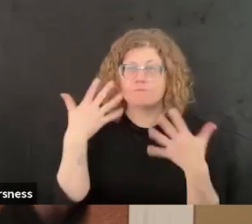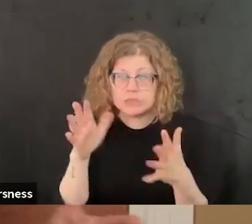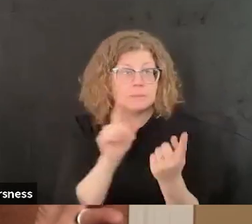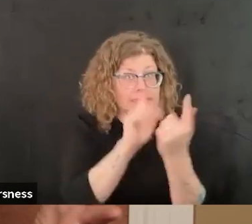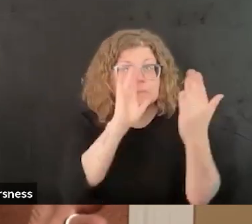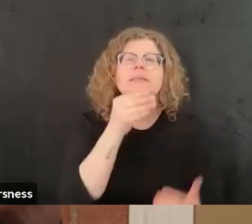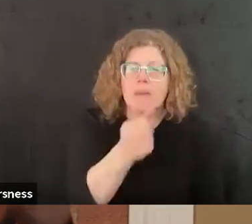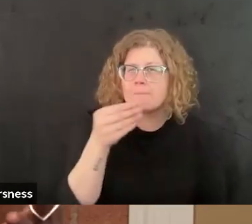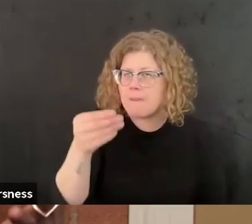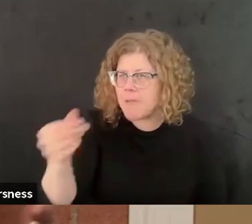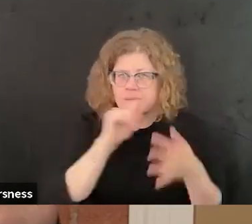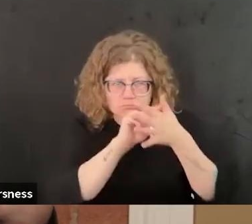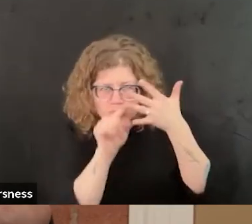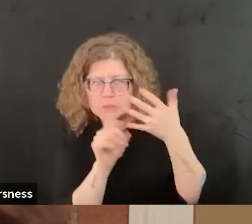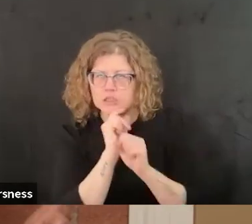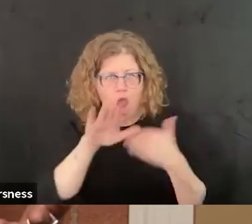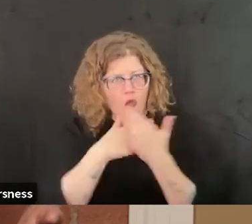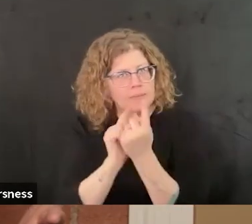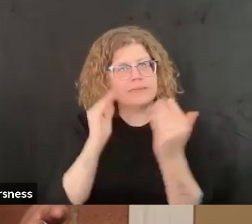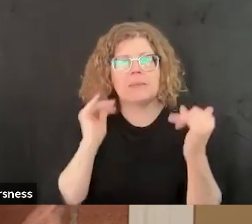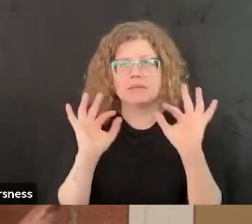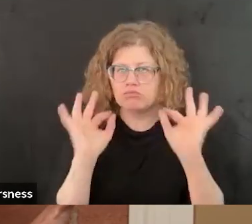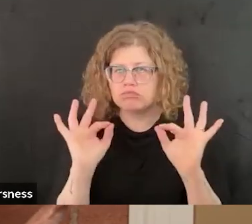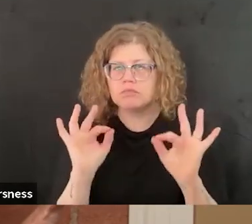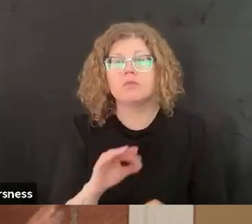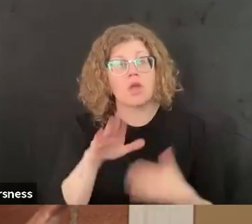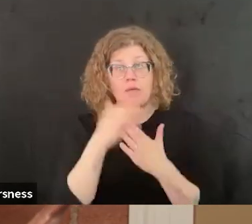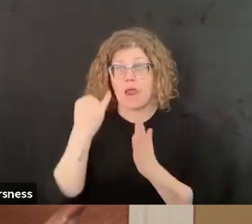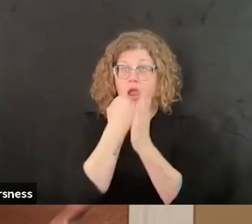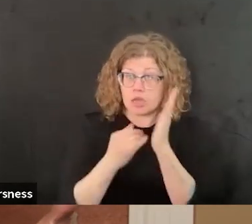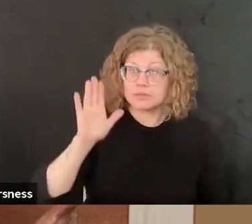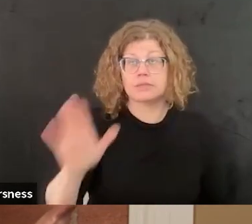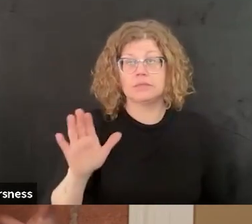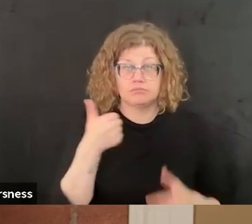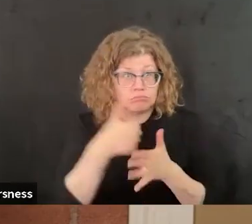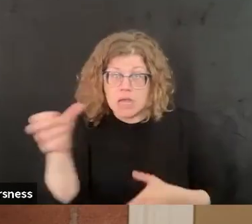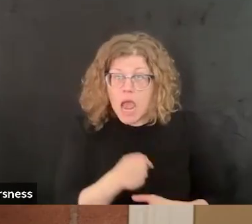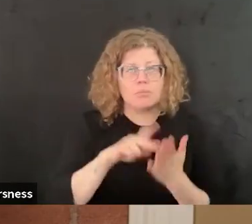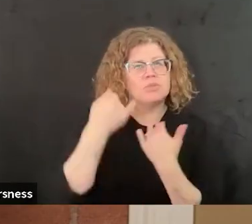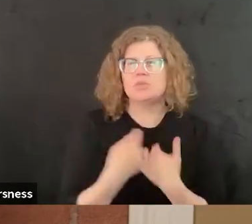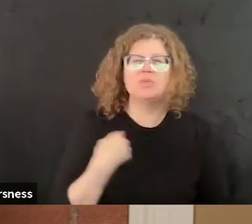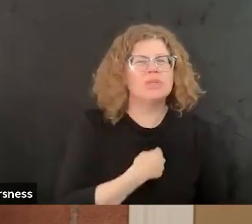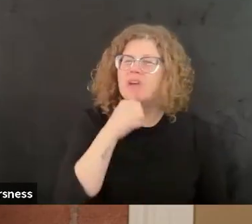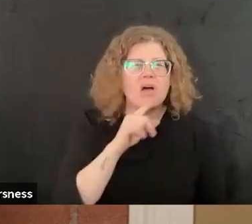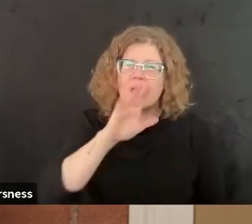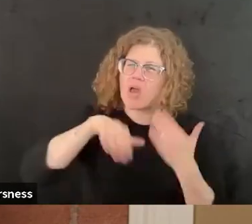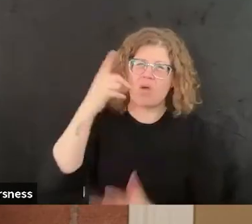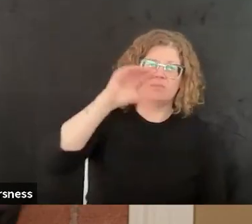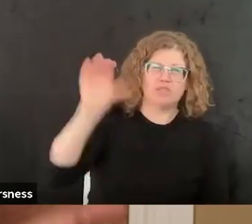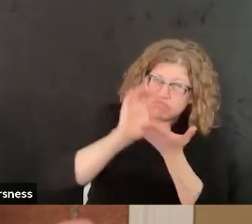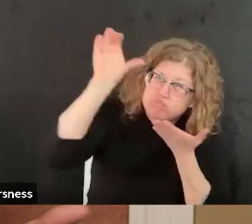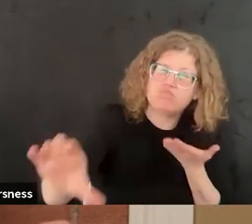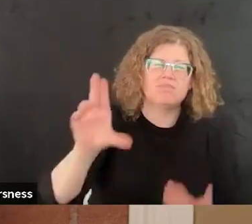the entire amount of the artist budget is delivered to the artist to project manage in the delivery of the artwork itself, we don't give that money to